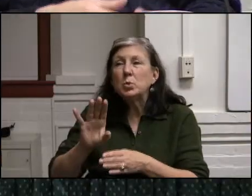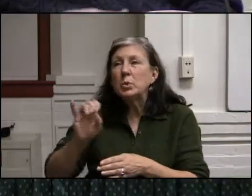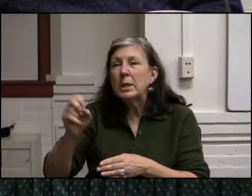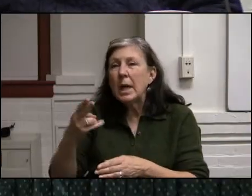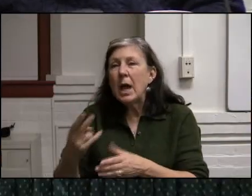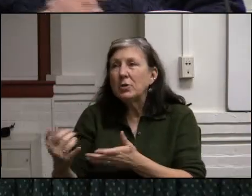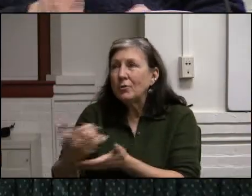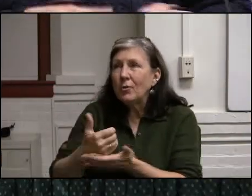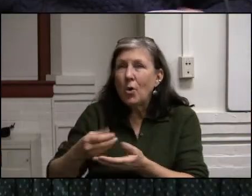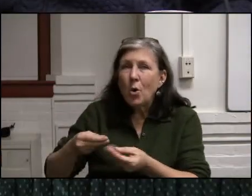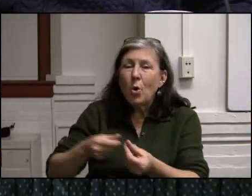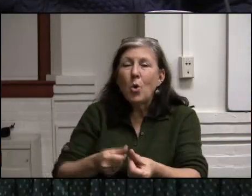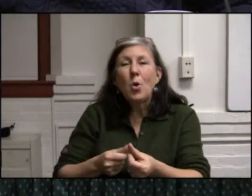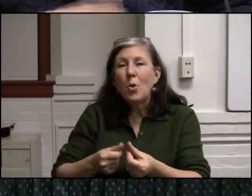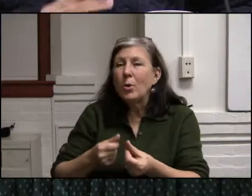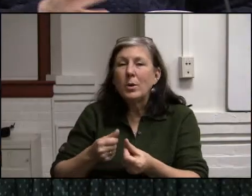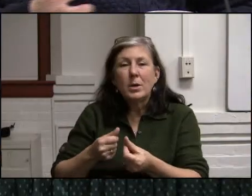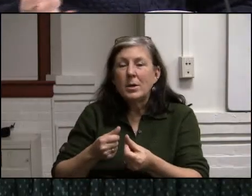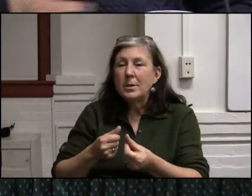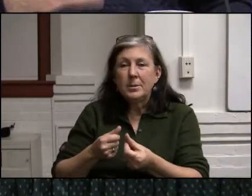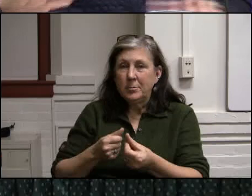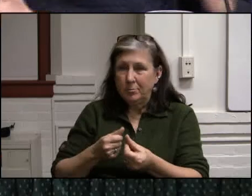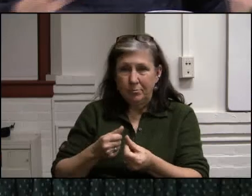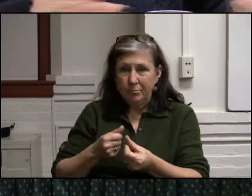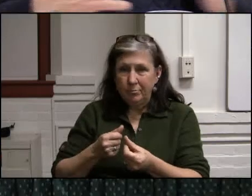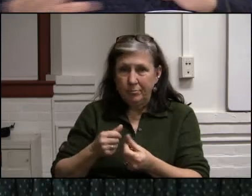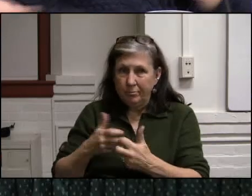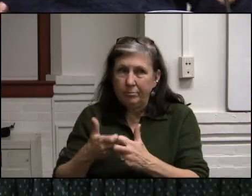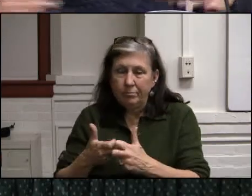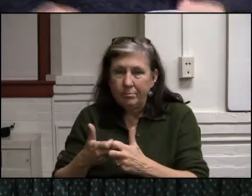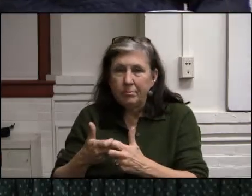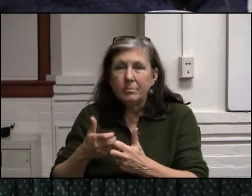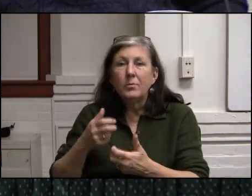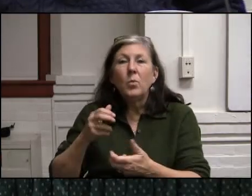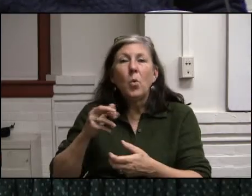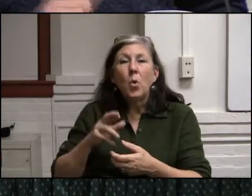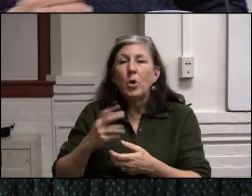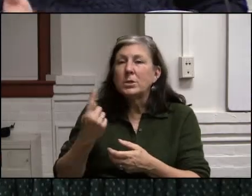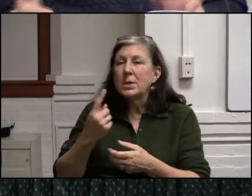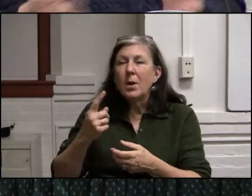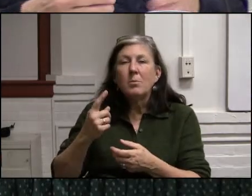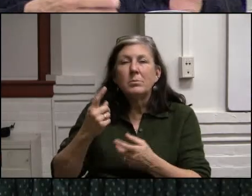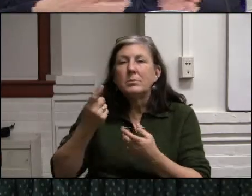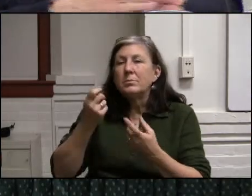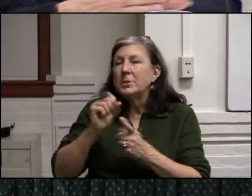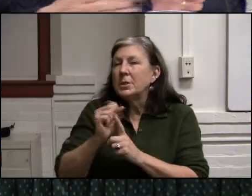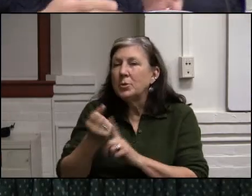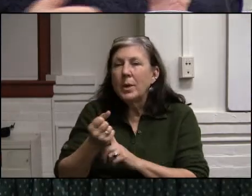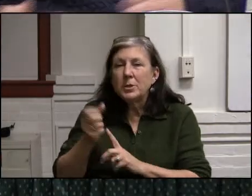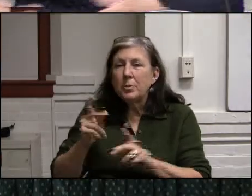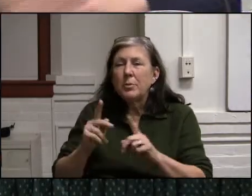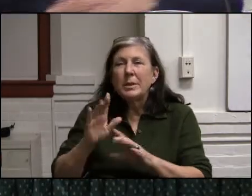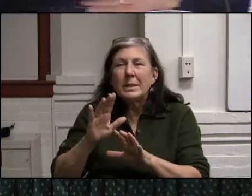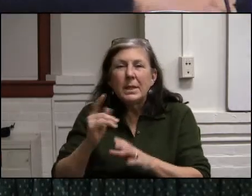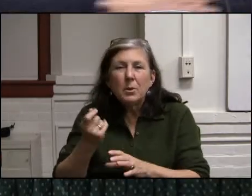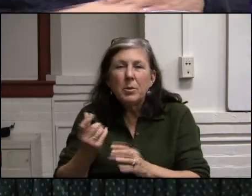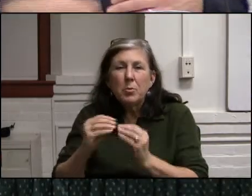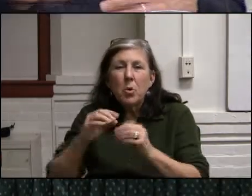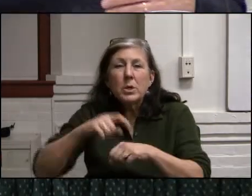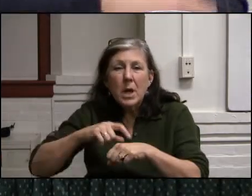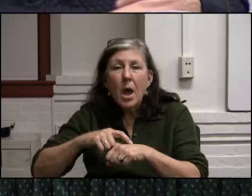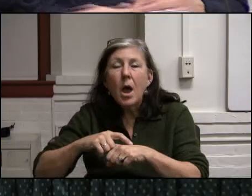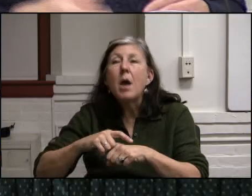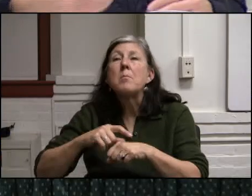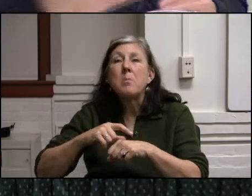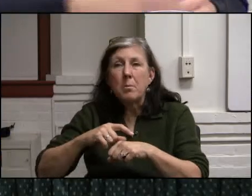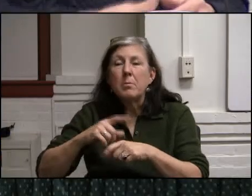grant, or through their loan rather, I'm sorry, or that there's some other circumstance where folks just need a little bit of time and then they